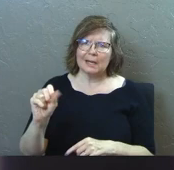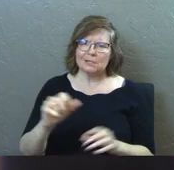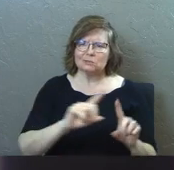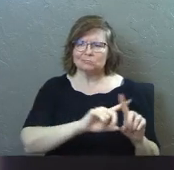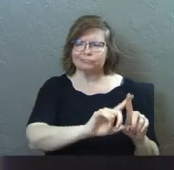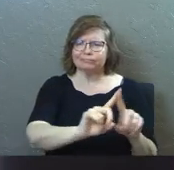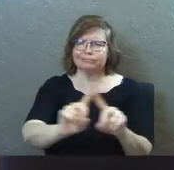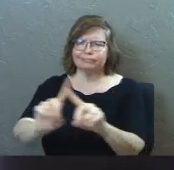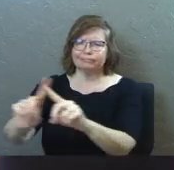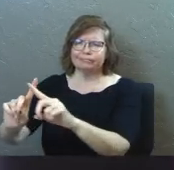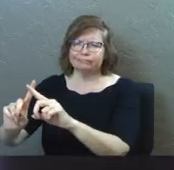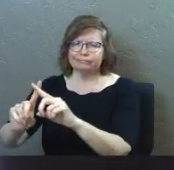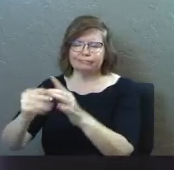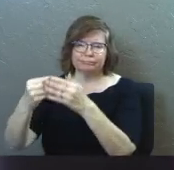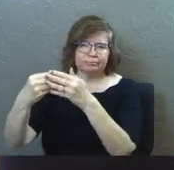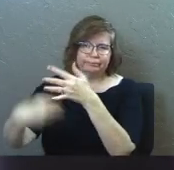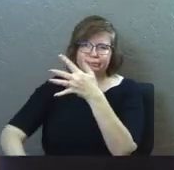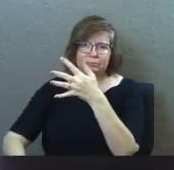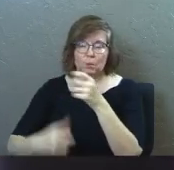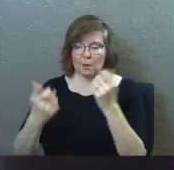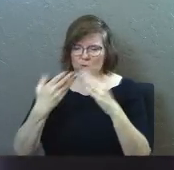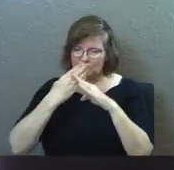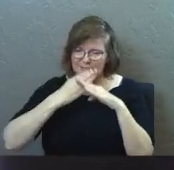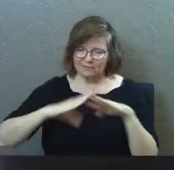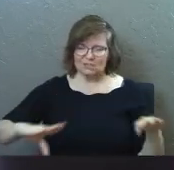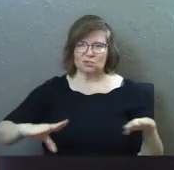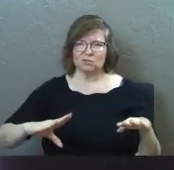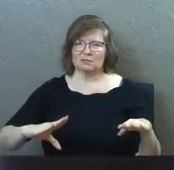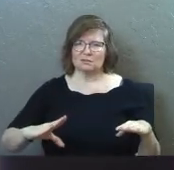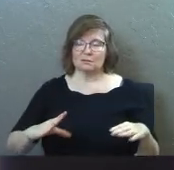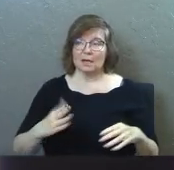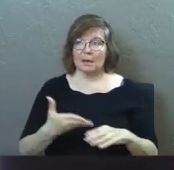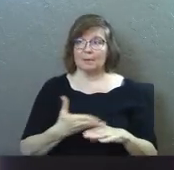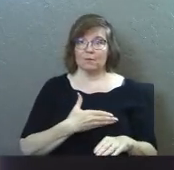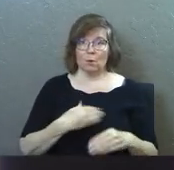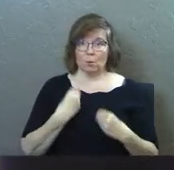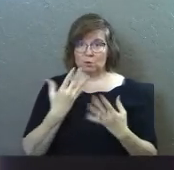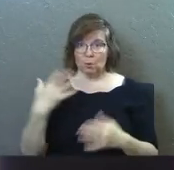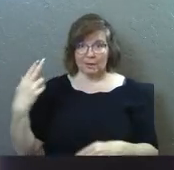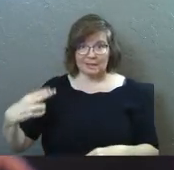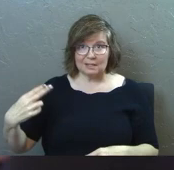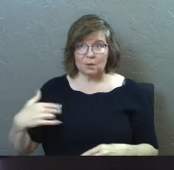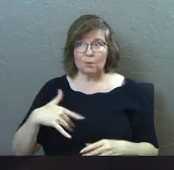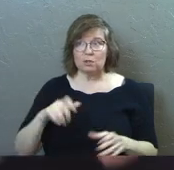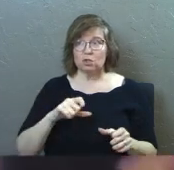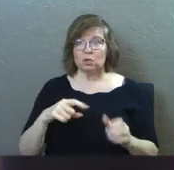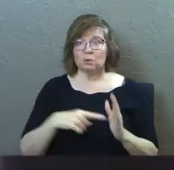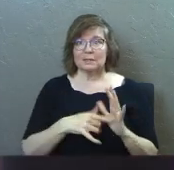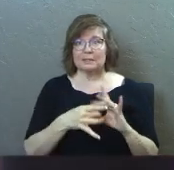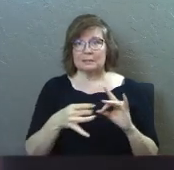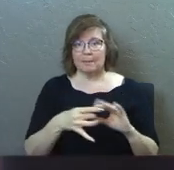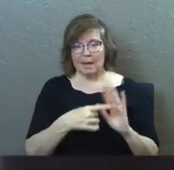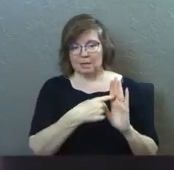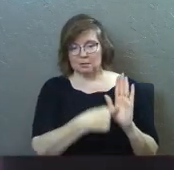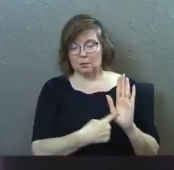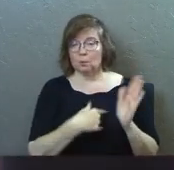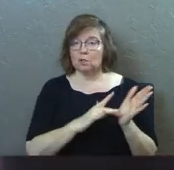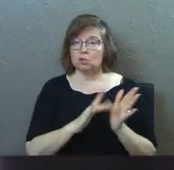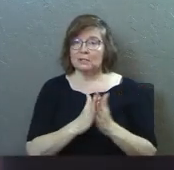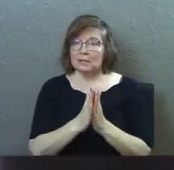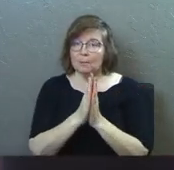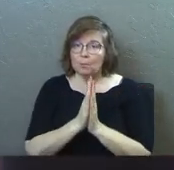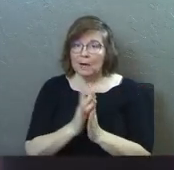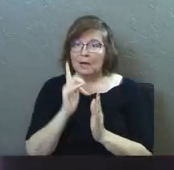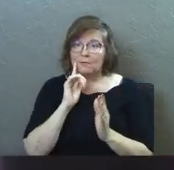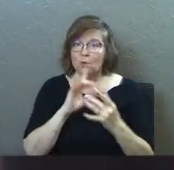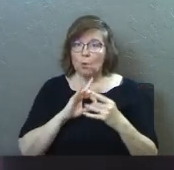church? Why is there so much division? And before we told you the history of it, we took you to this passage where Jesus